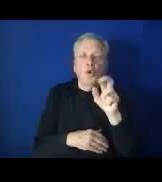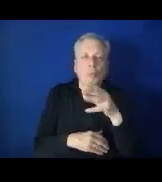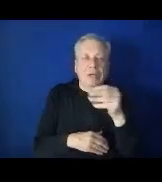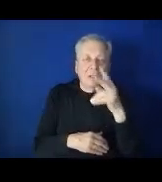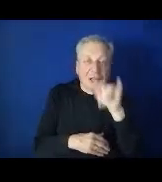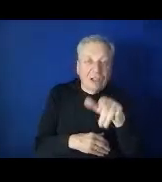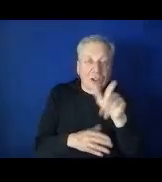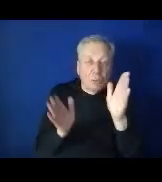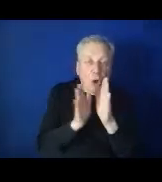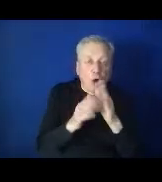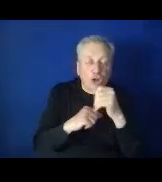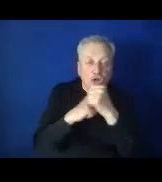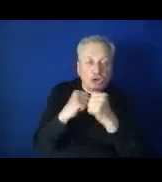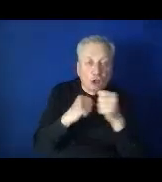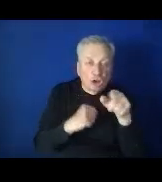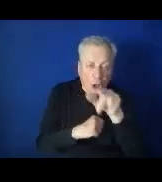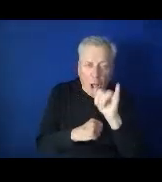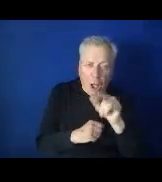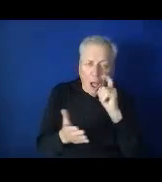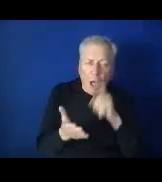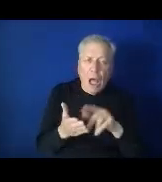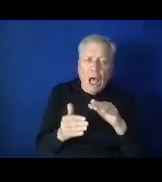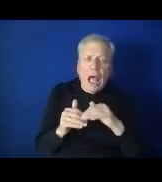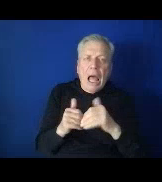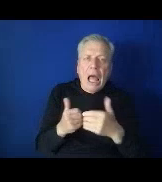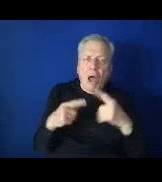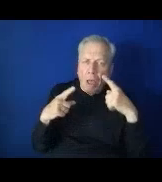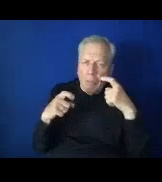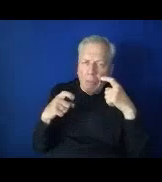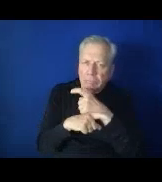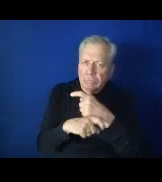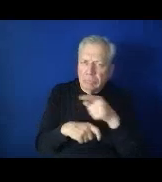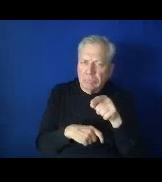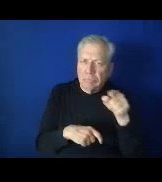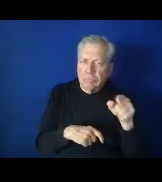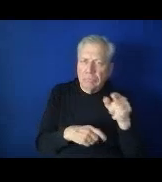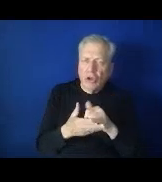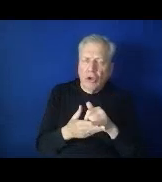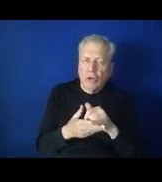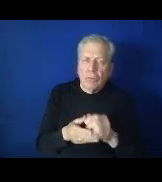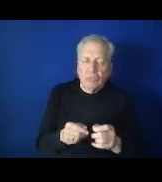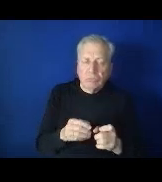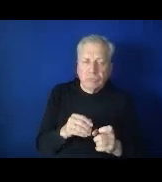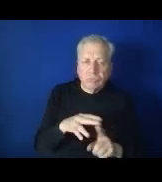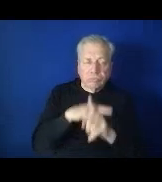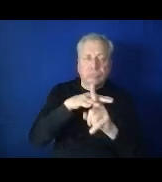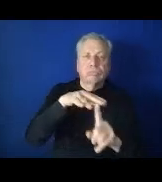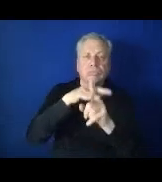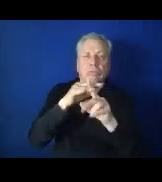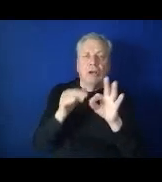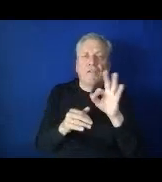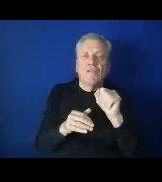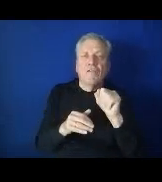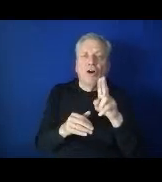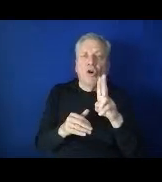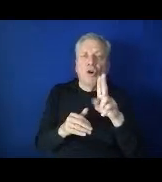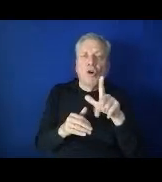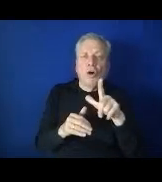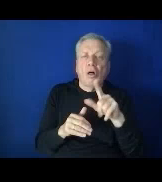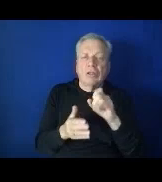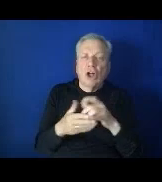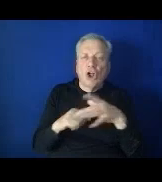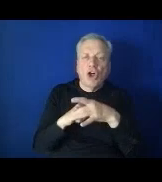structures, you can see just how complex these ruptures are, these tiny little faults that these